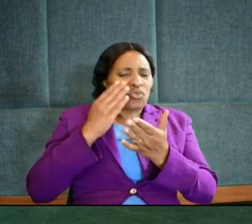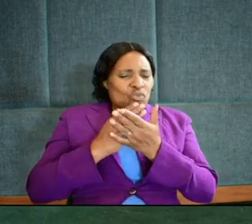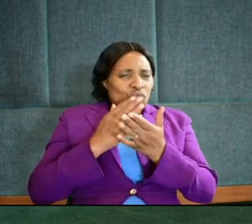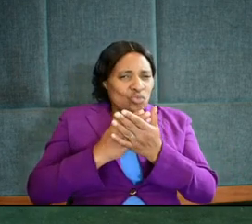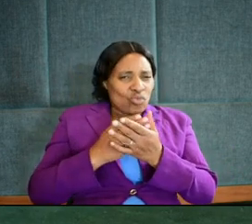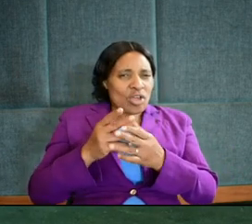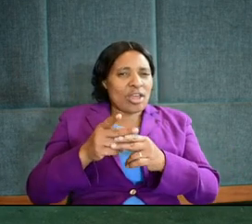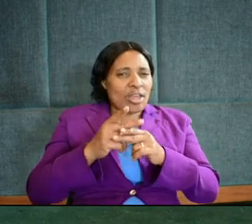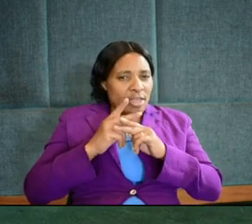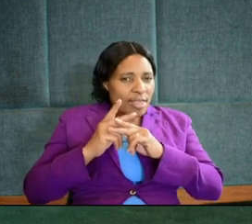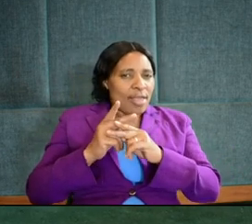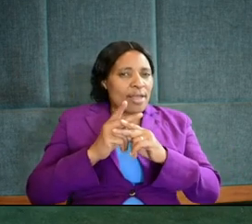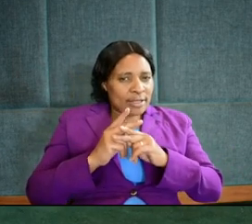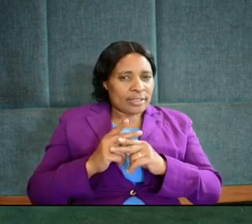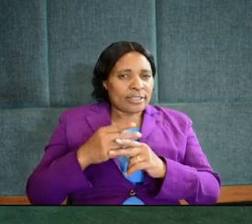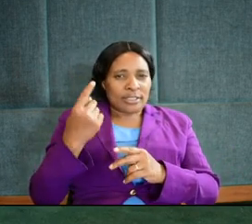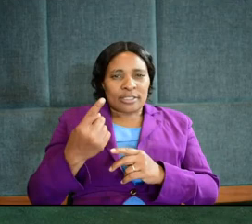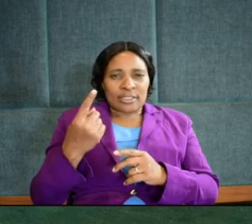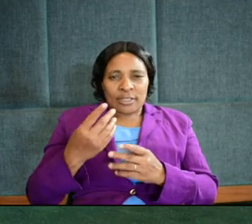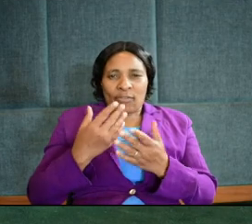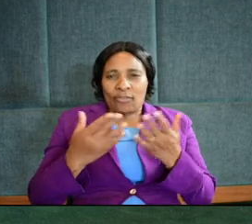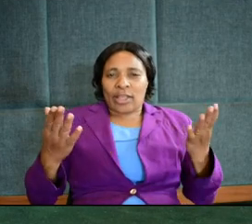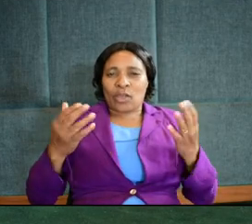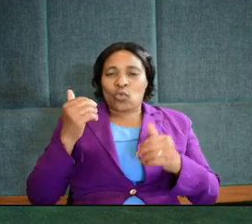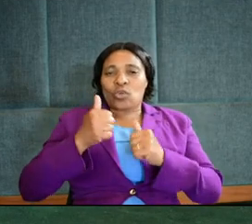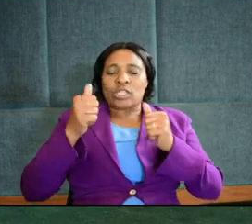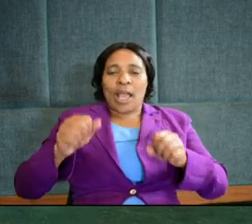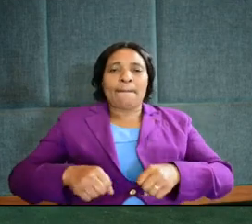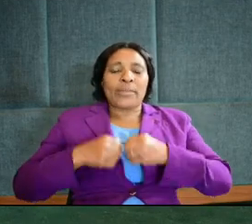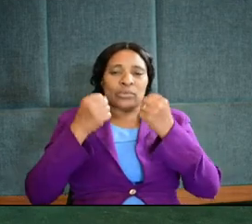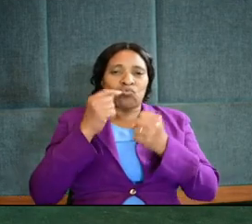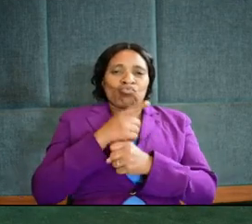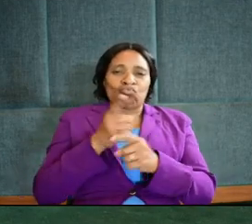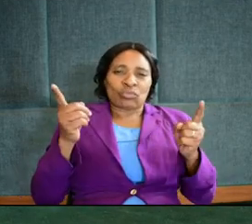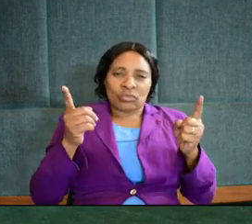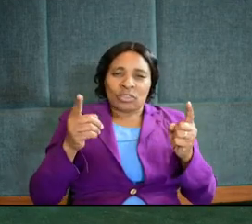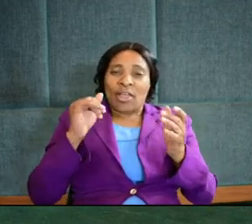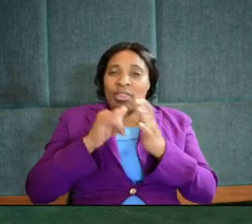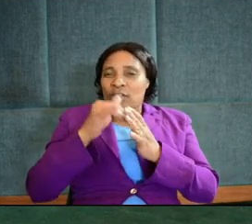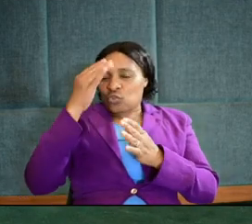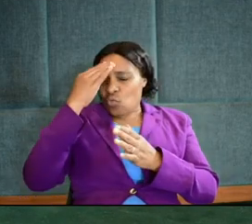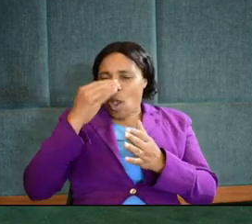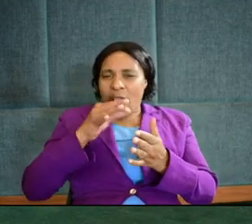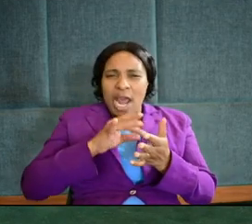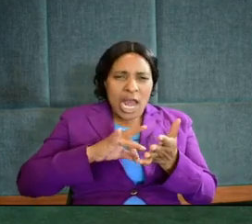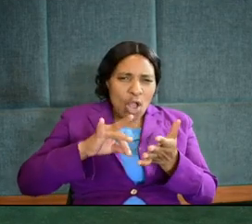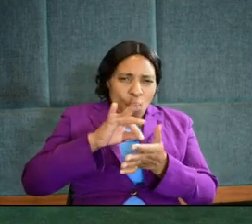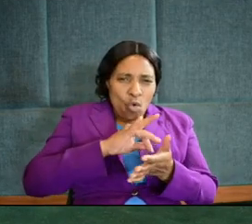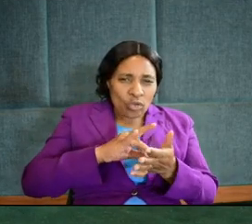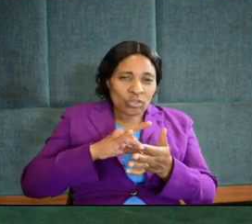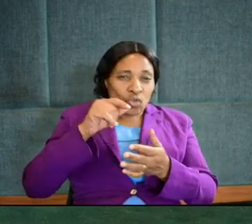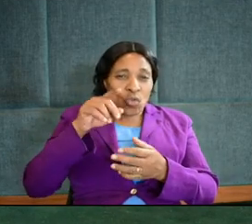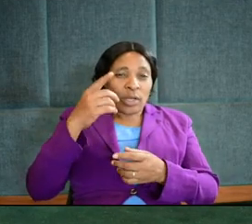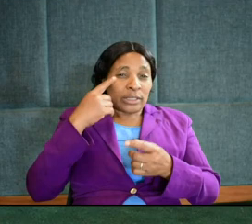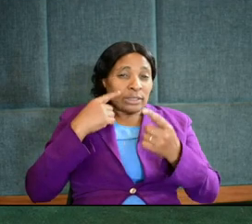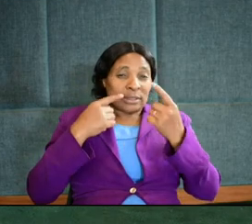of every single thing that happens to you. That's why he records even your